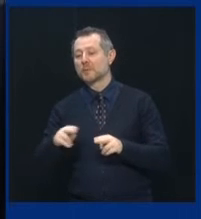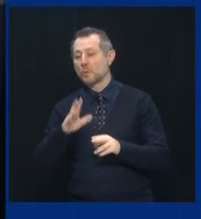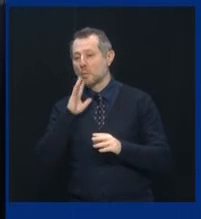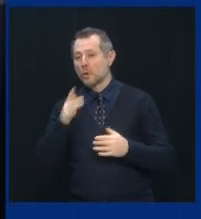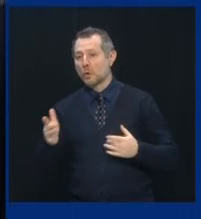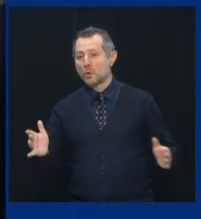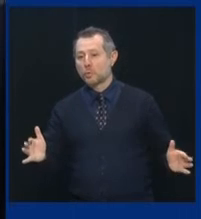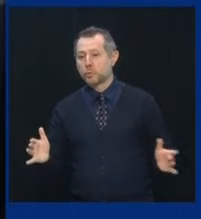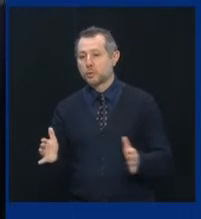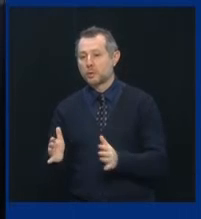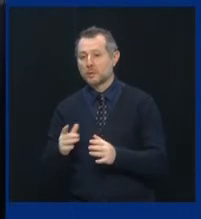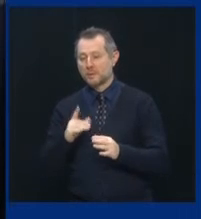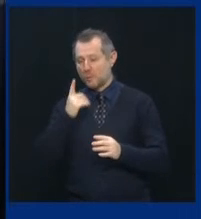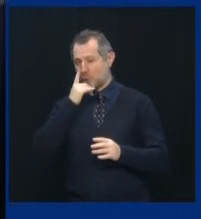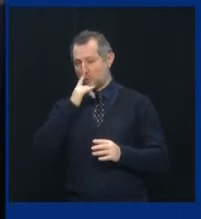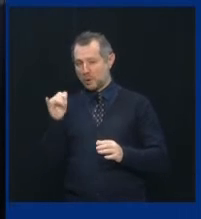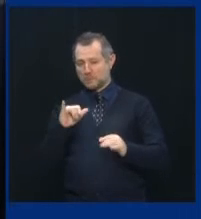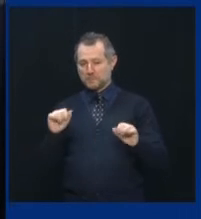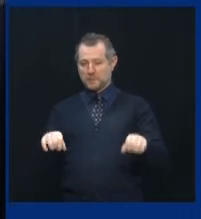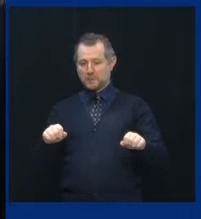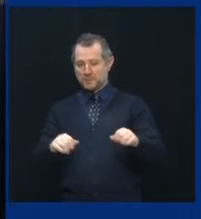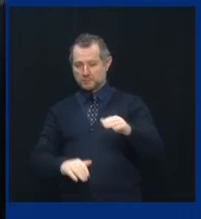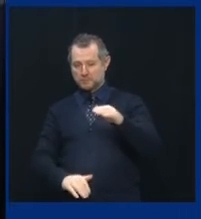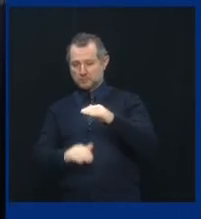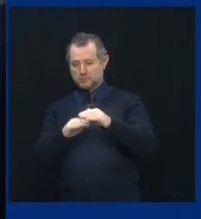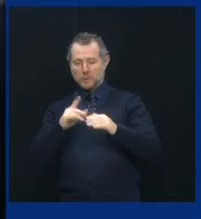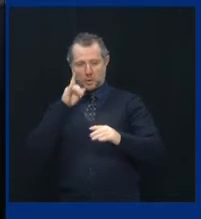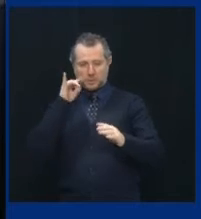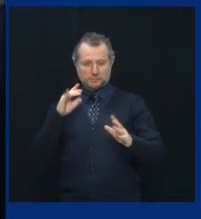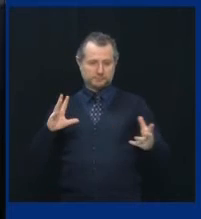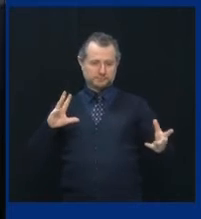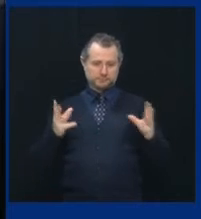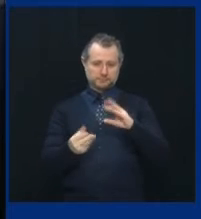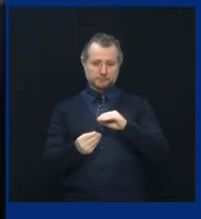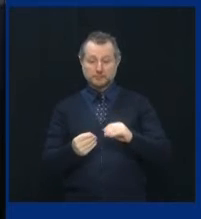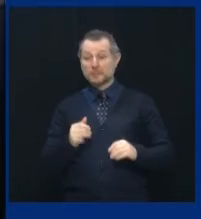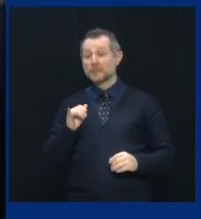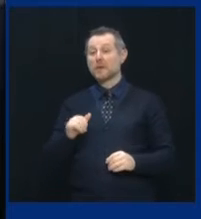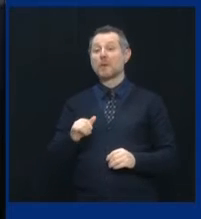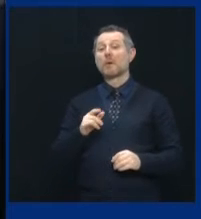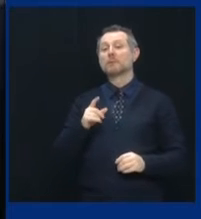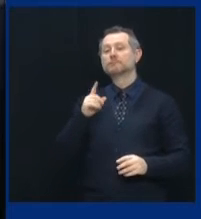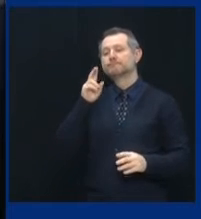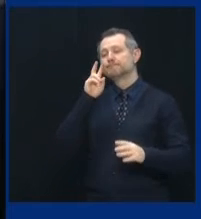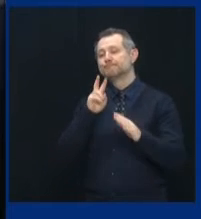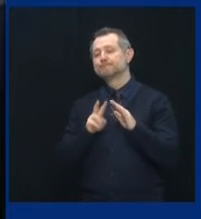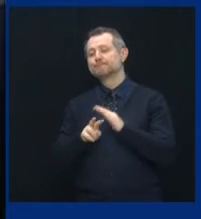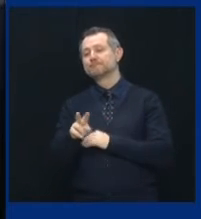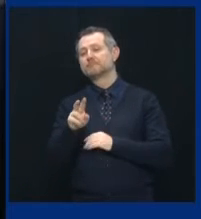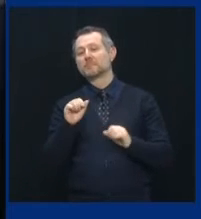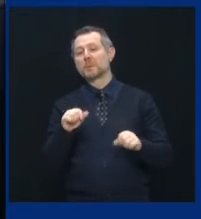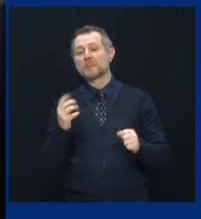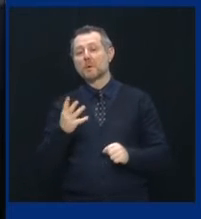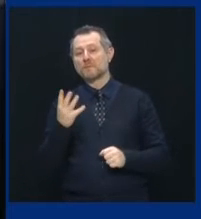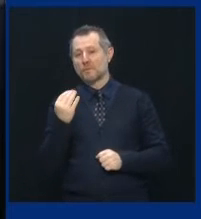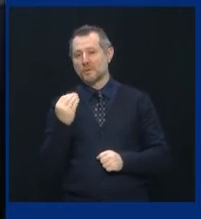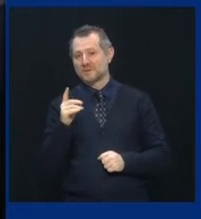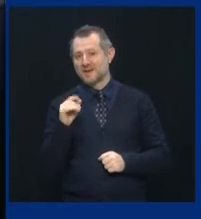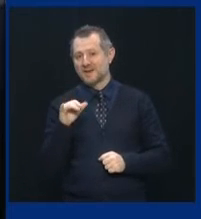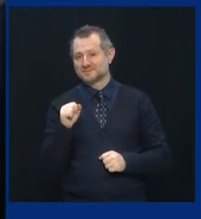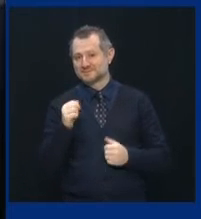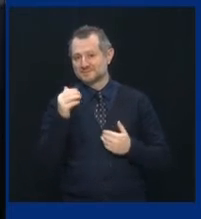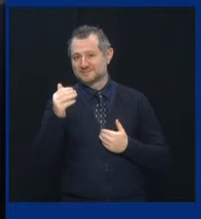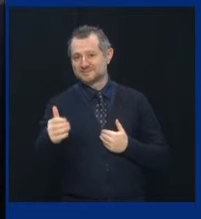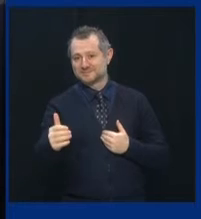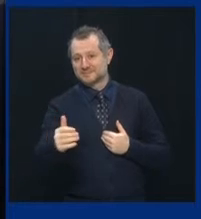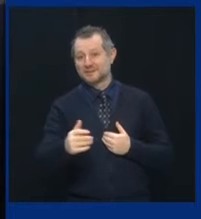capacity be? What would your capacity be in 14 days? We even ask, what could your capacity be in